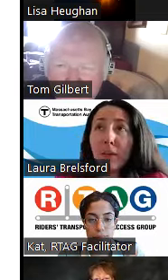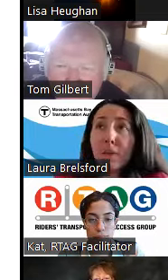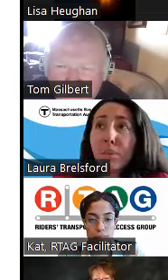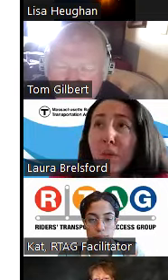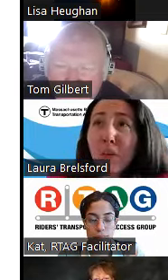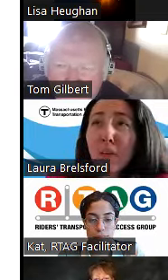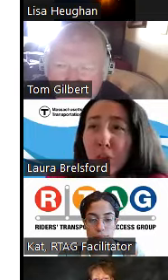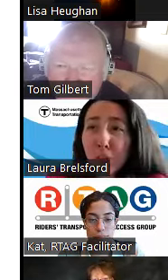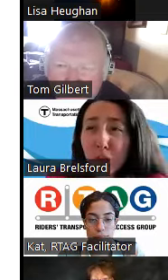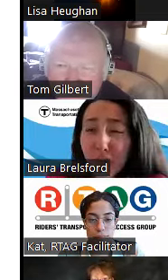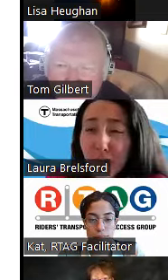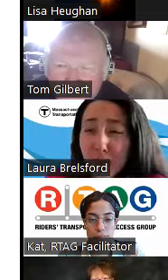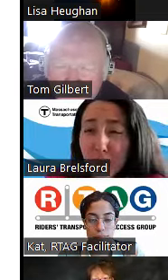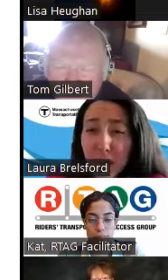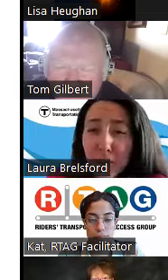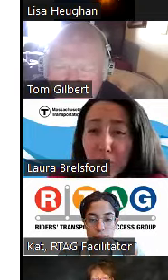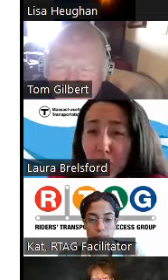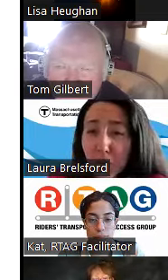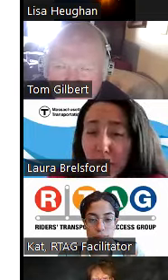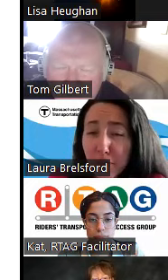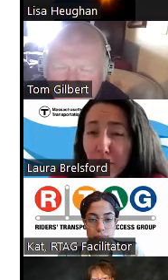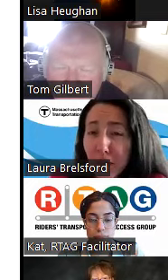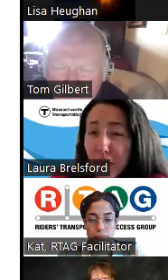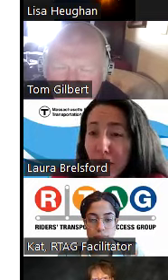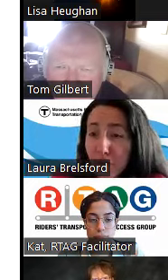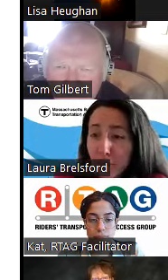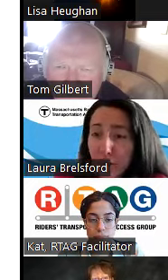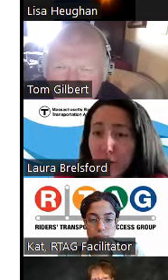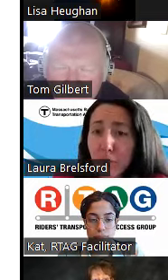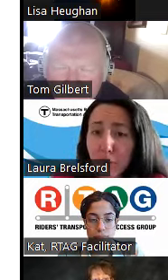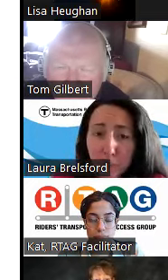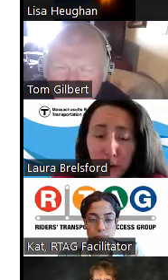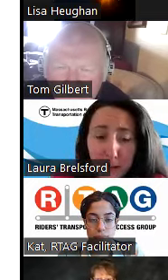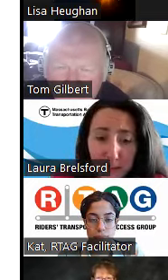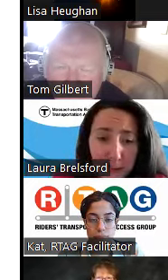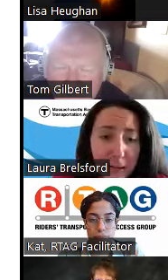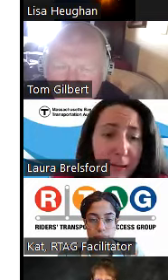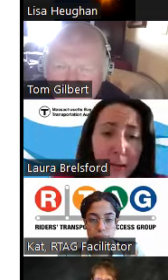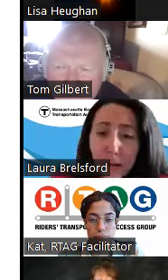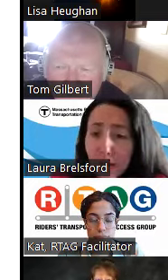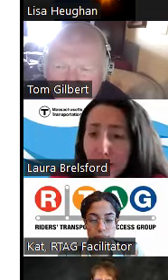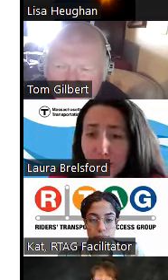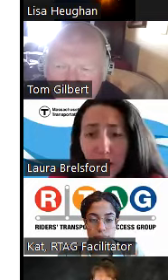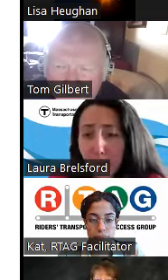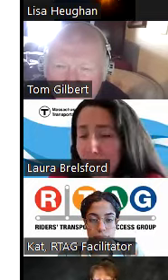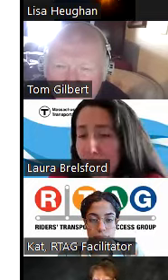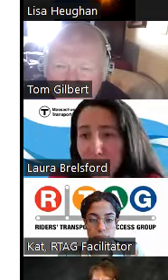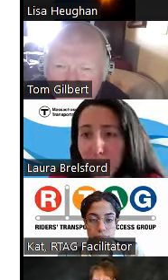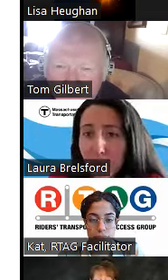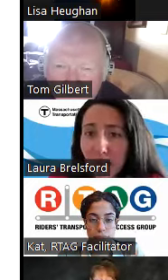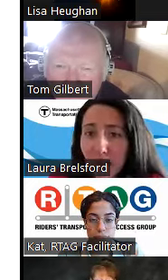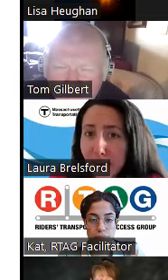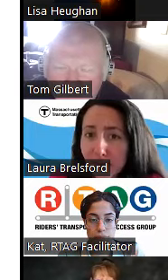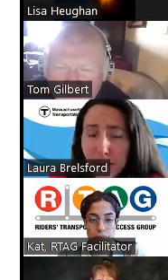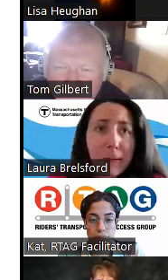a solution that's been deployed there for a number of years. I was surprised. I'm going to say